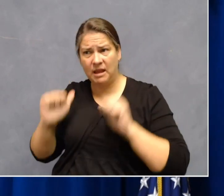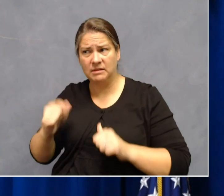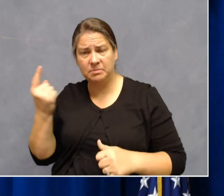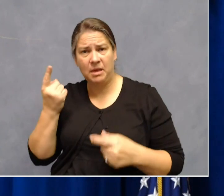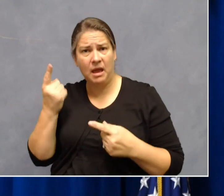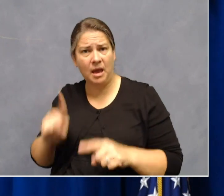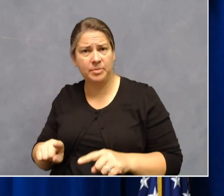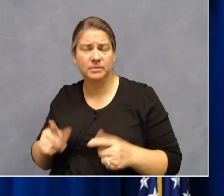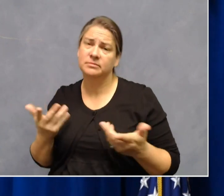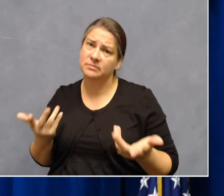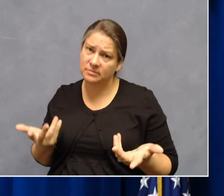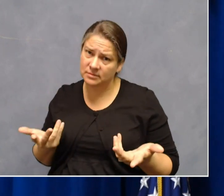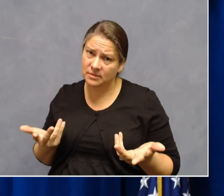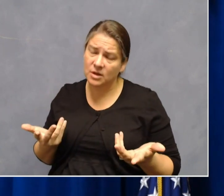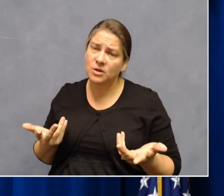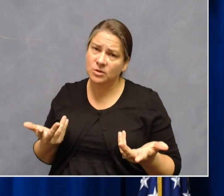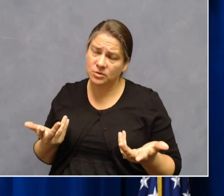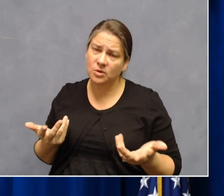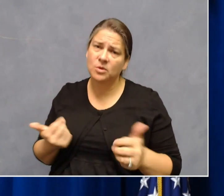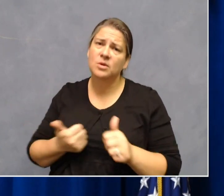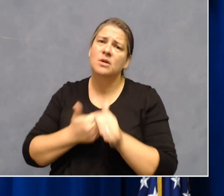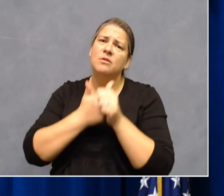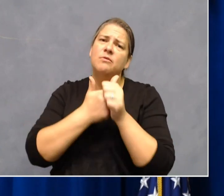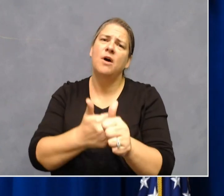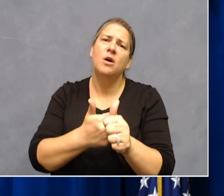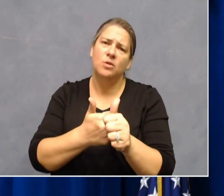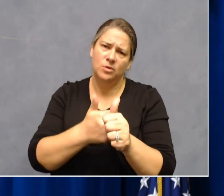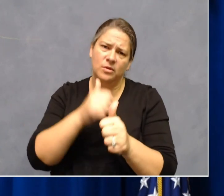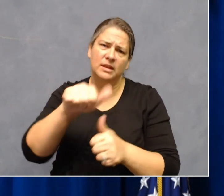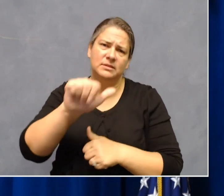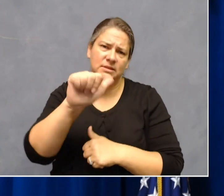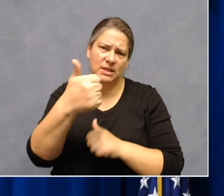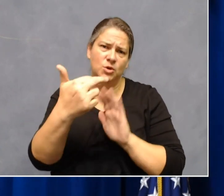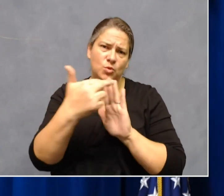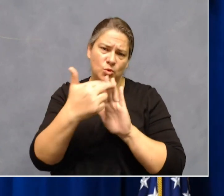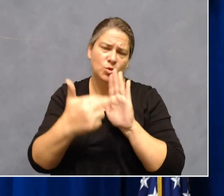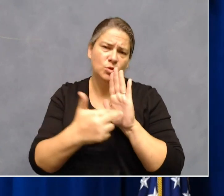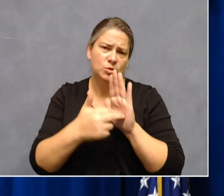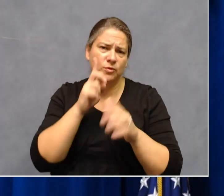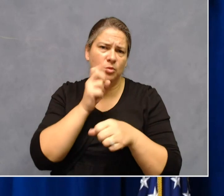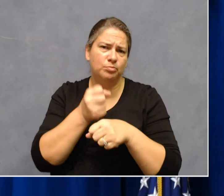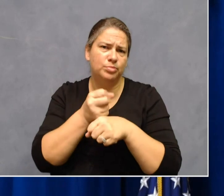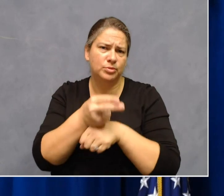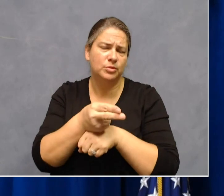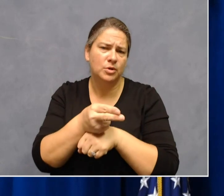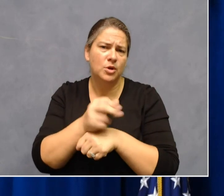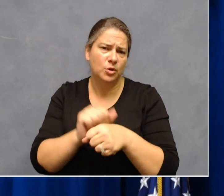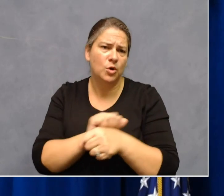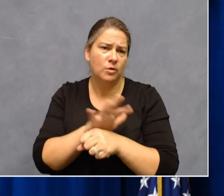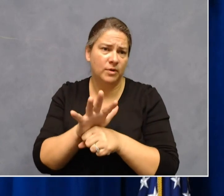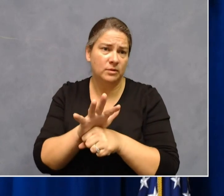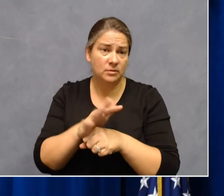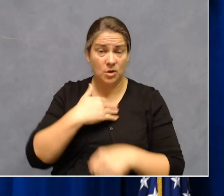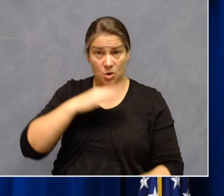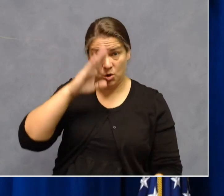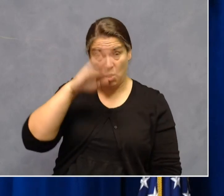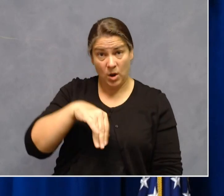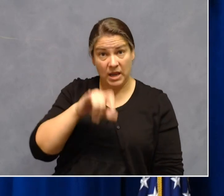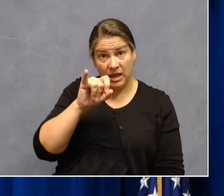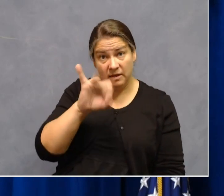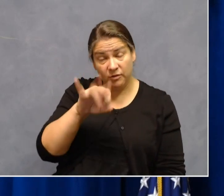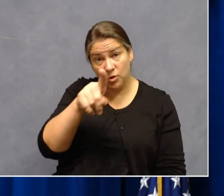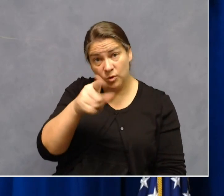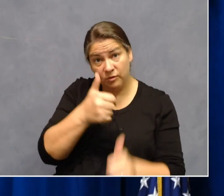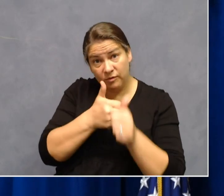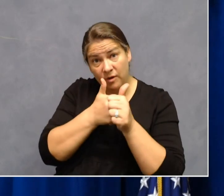rules to defeat the coronavirus. And we know that if you do, that we can stop this escalation,